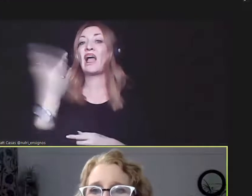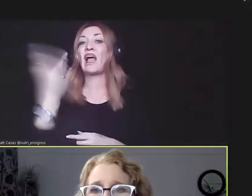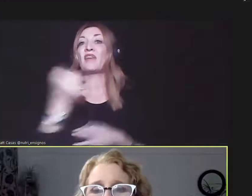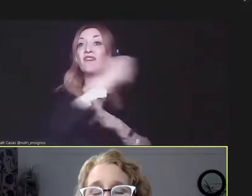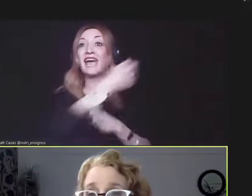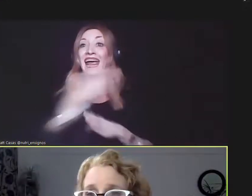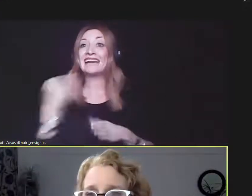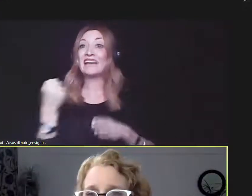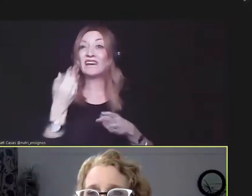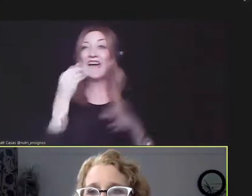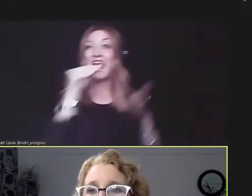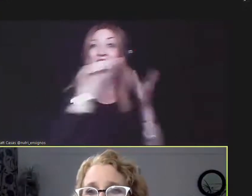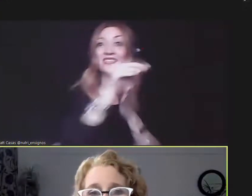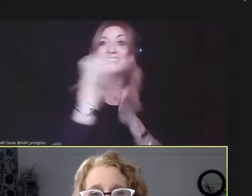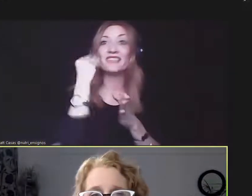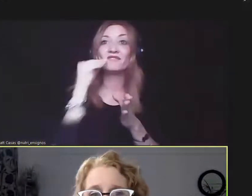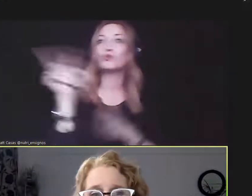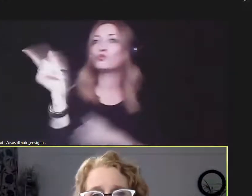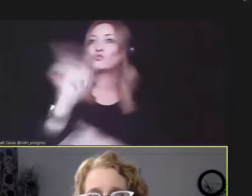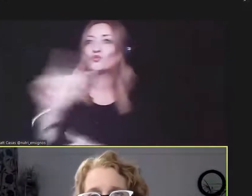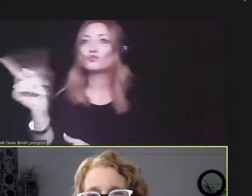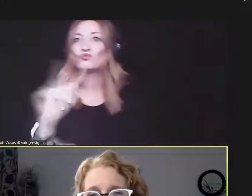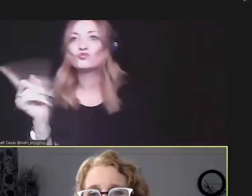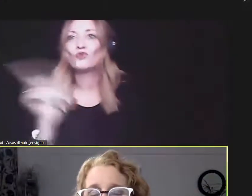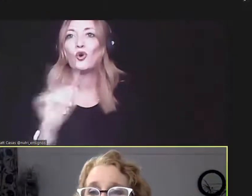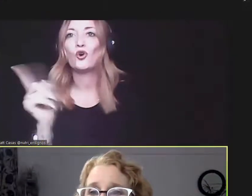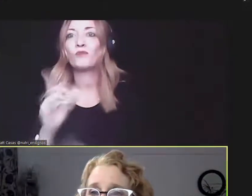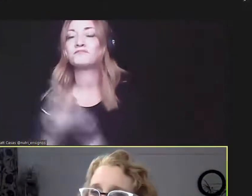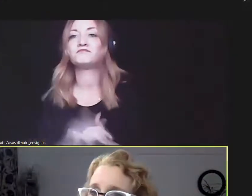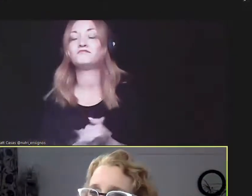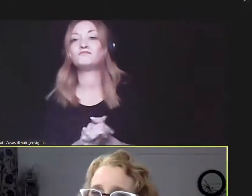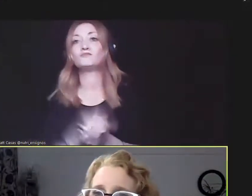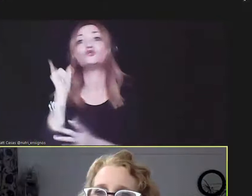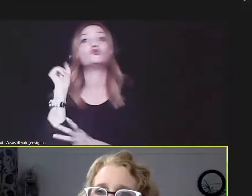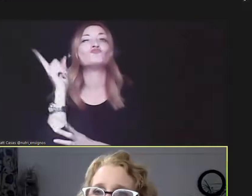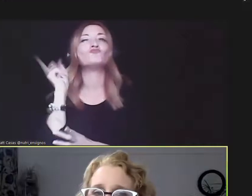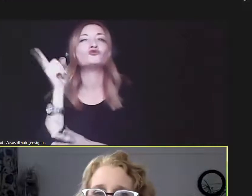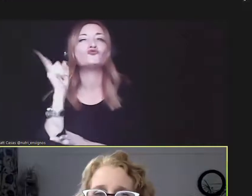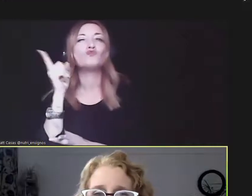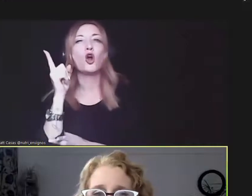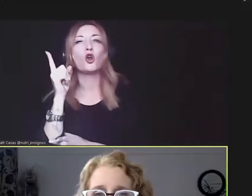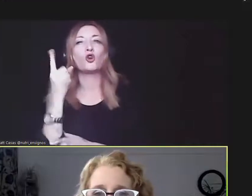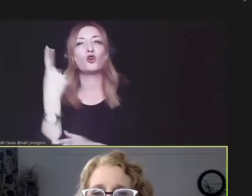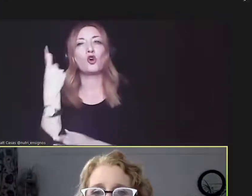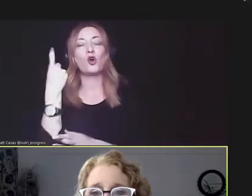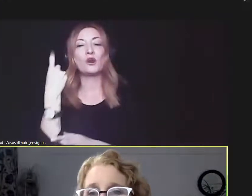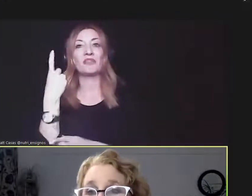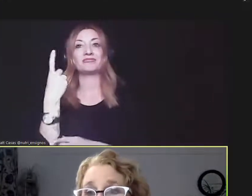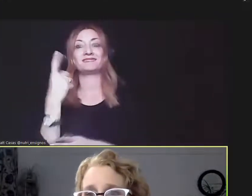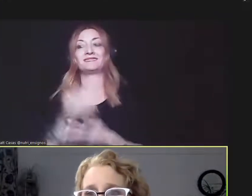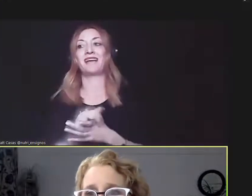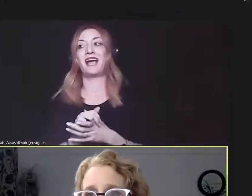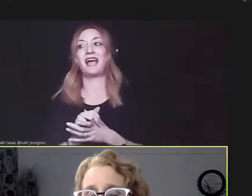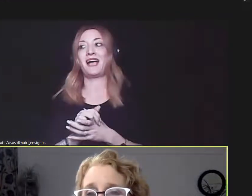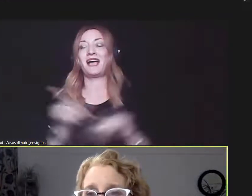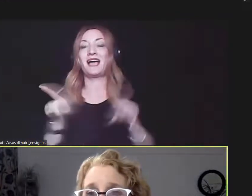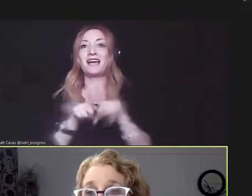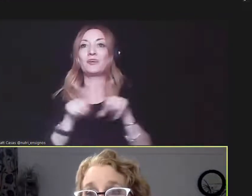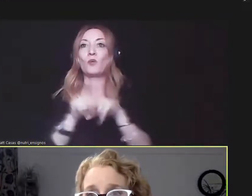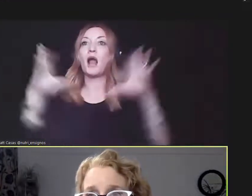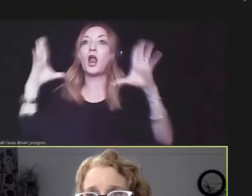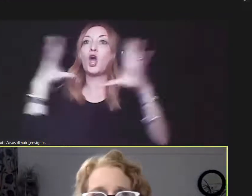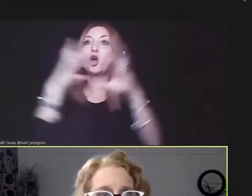dark cupboard with the rest of your supplements, because we want an even temperature and it doesn't need to